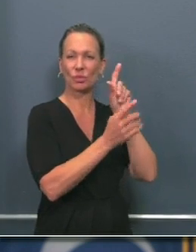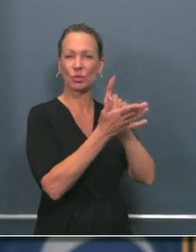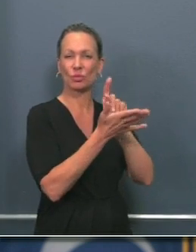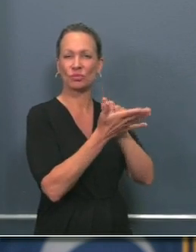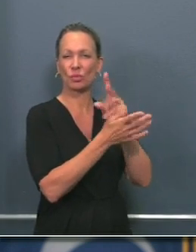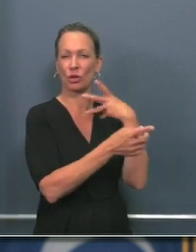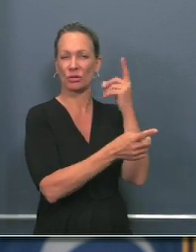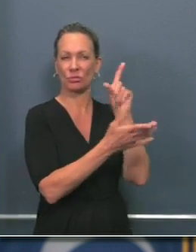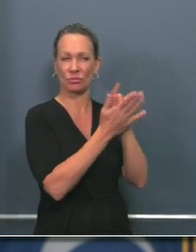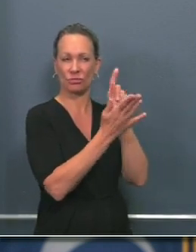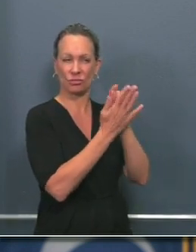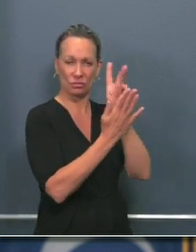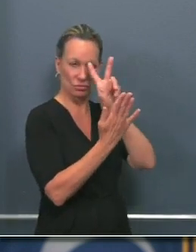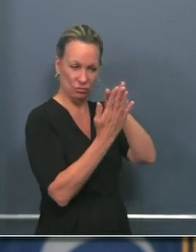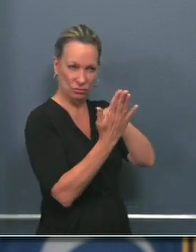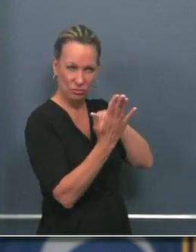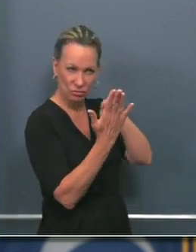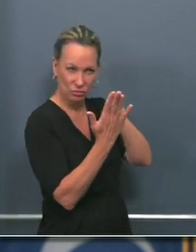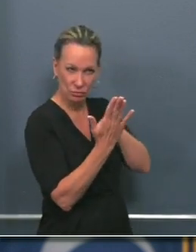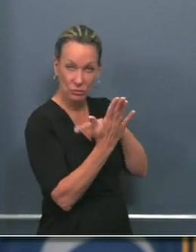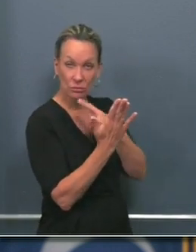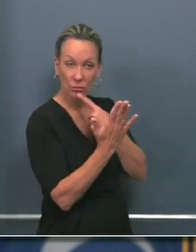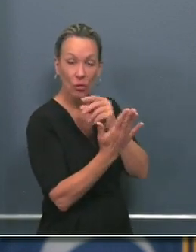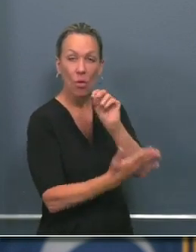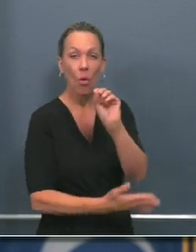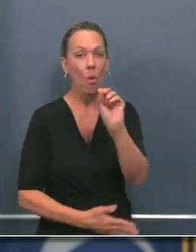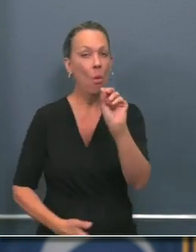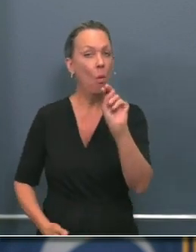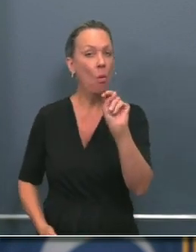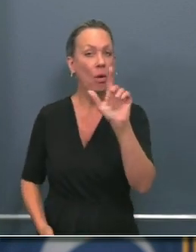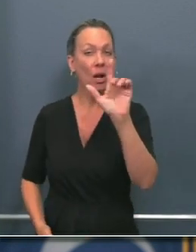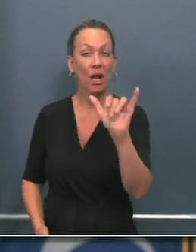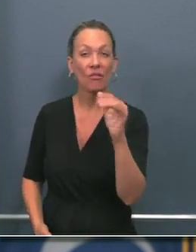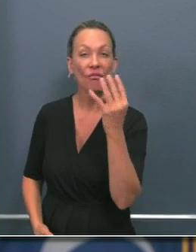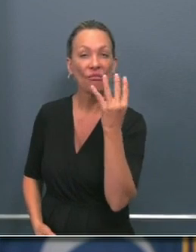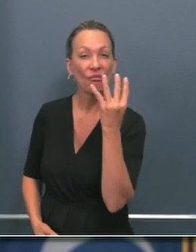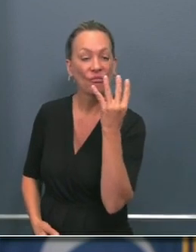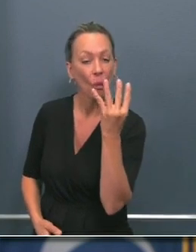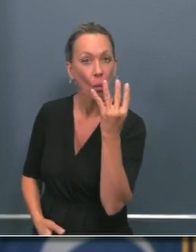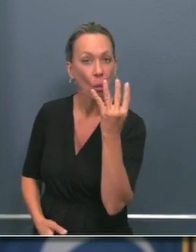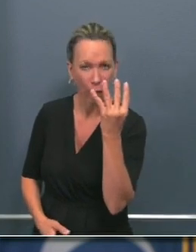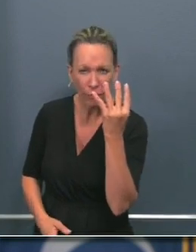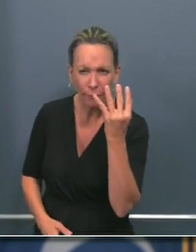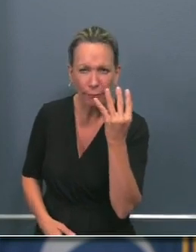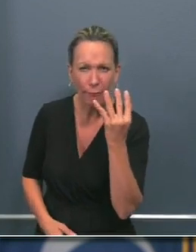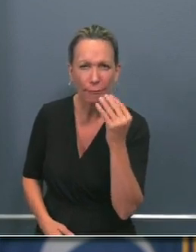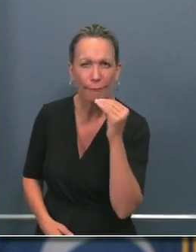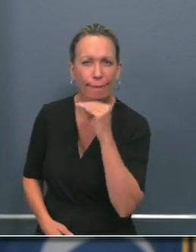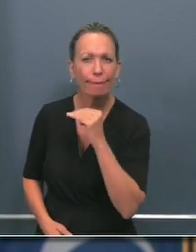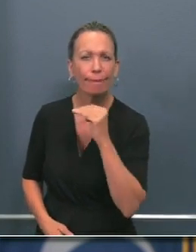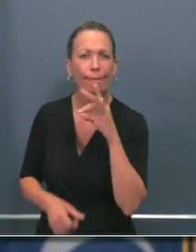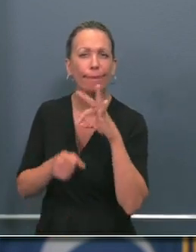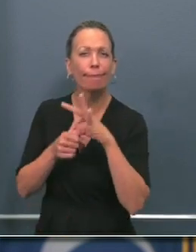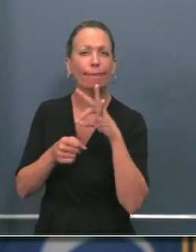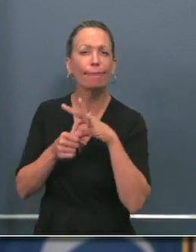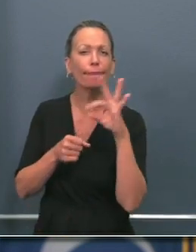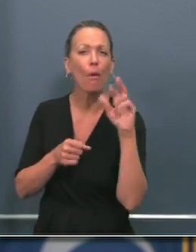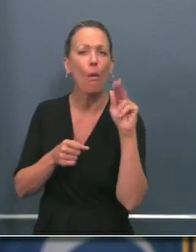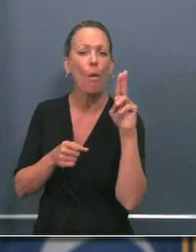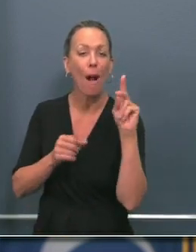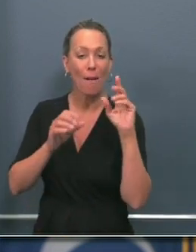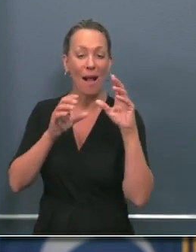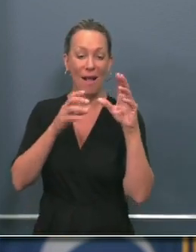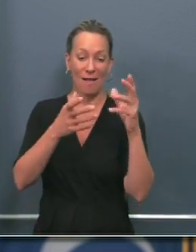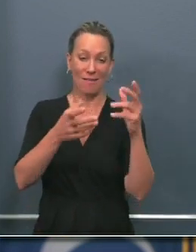incidents of individuals not doing the right thing. By the way, each and every one of those, all 31, all 4, should be